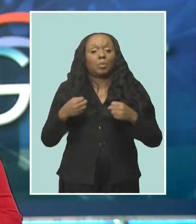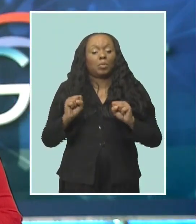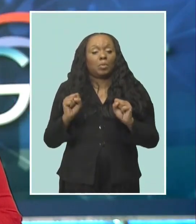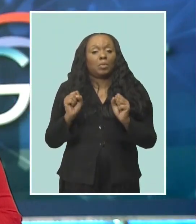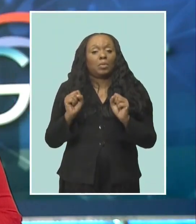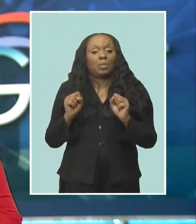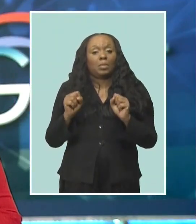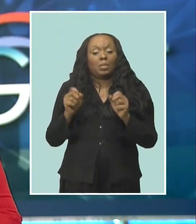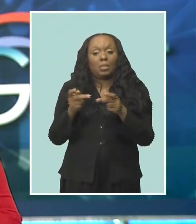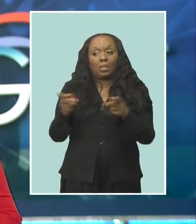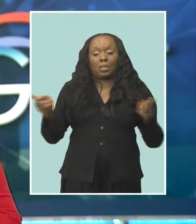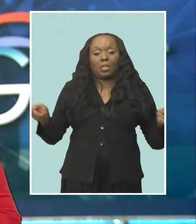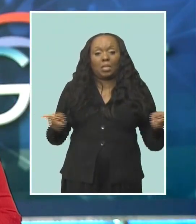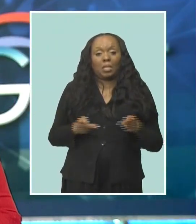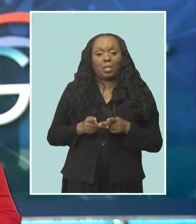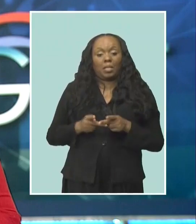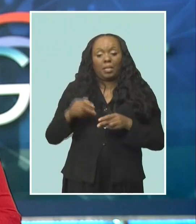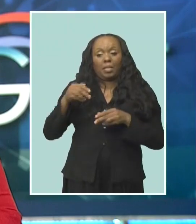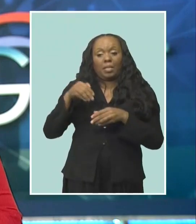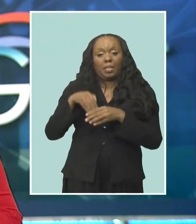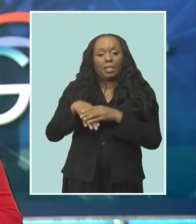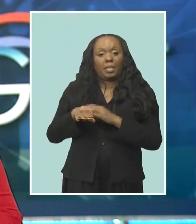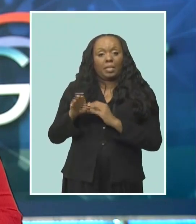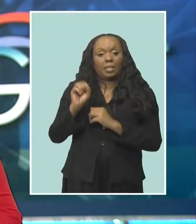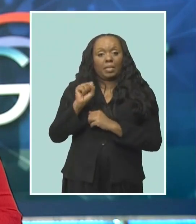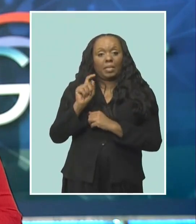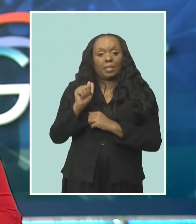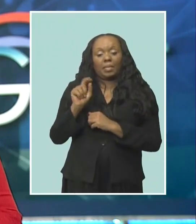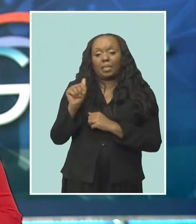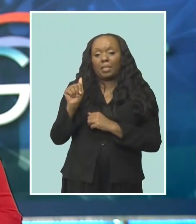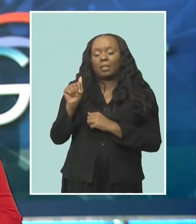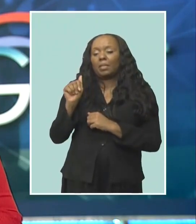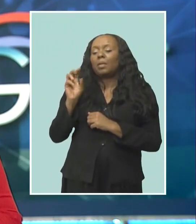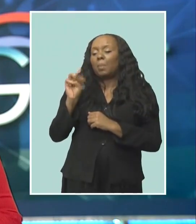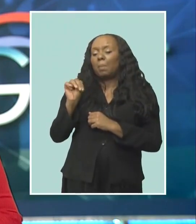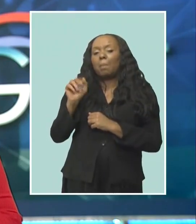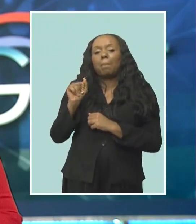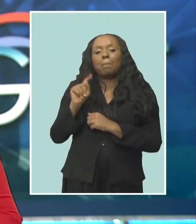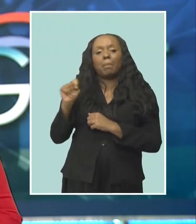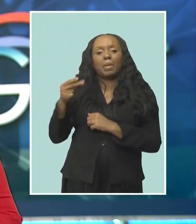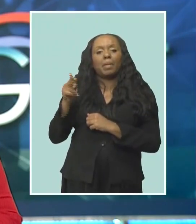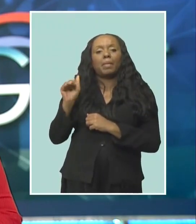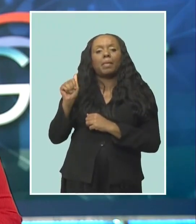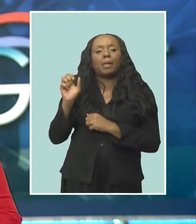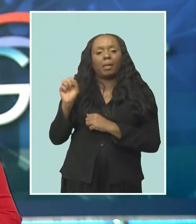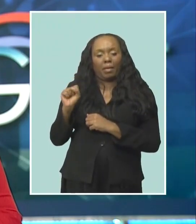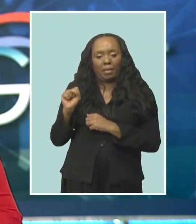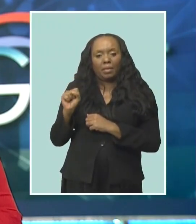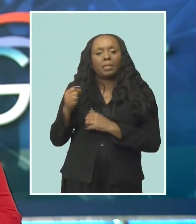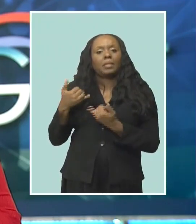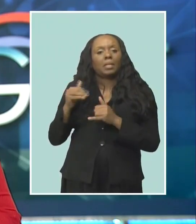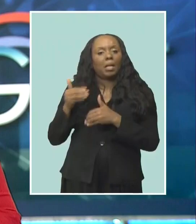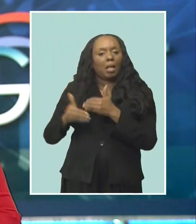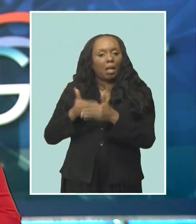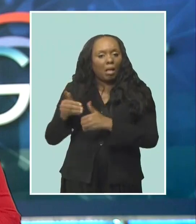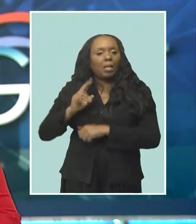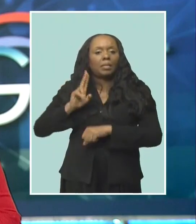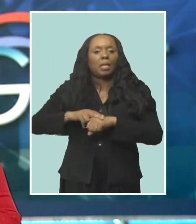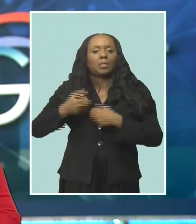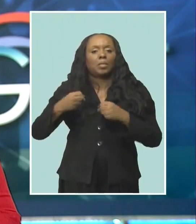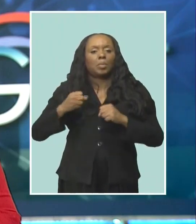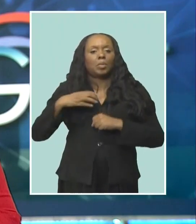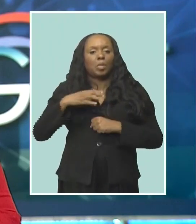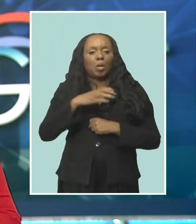at St. Matthias is still very much in the works. That's according to Director of the National Sports Council, Neil Murrell. He says they're